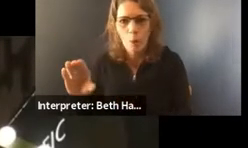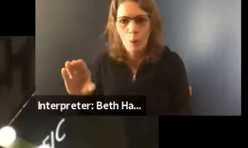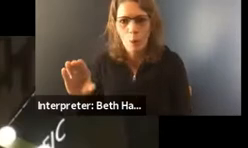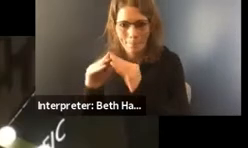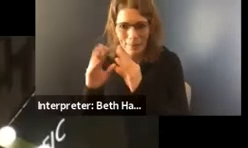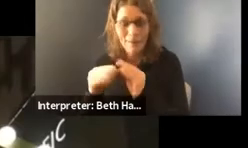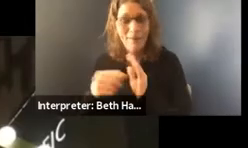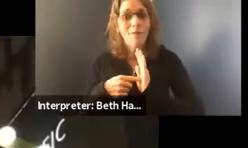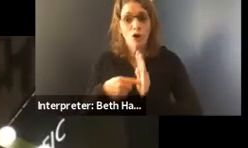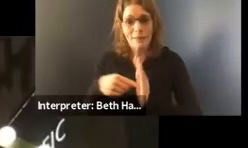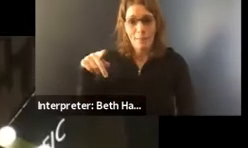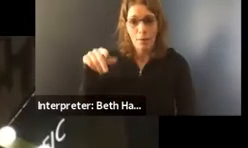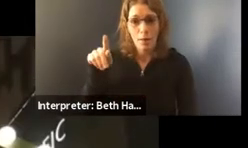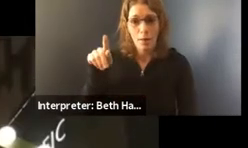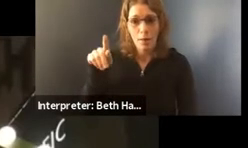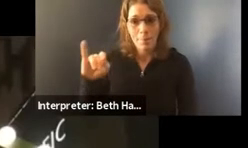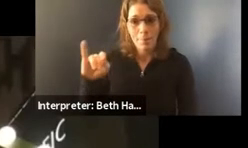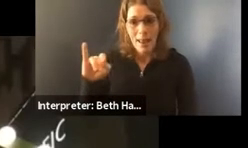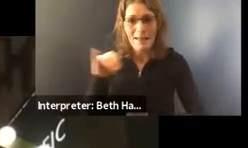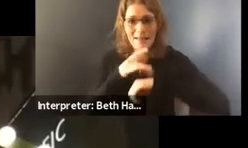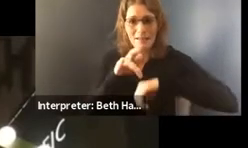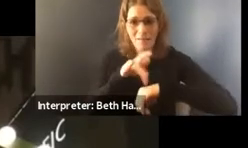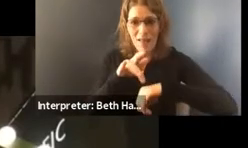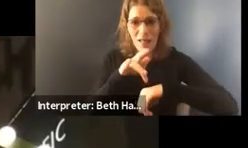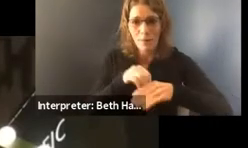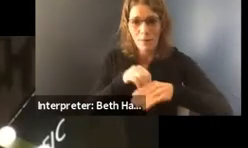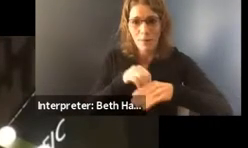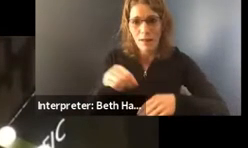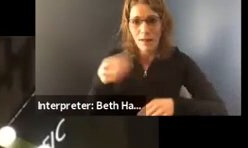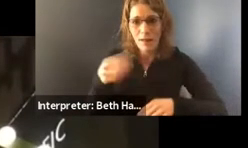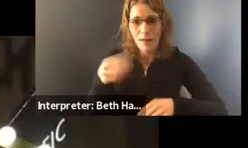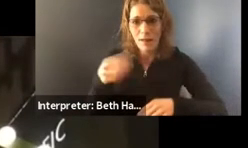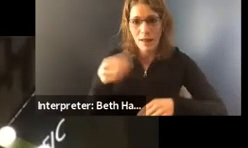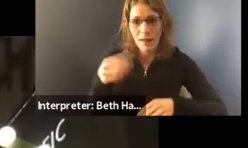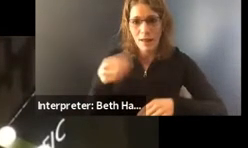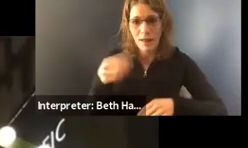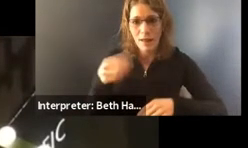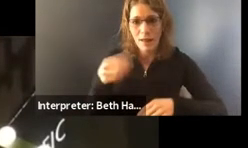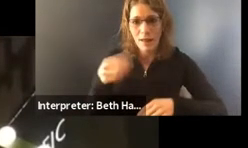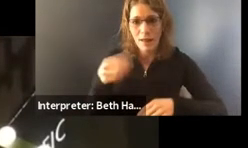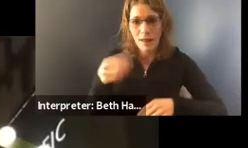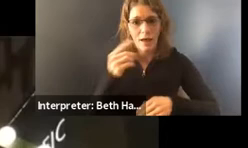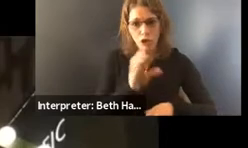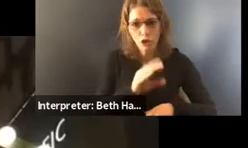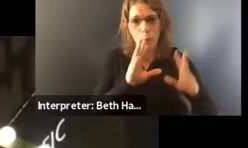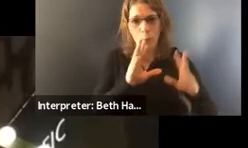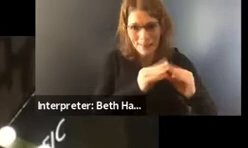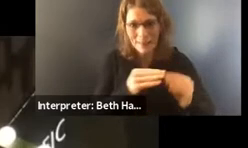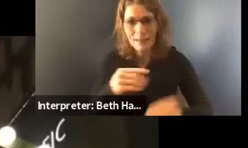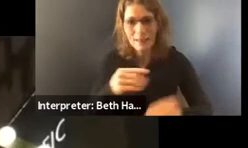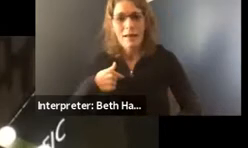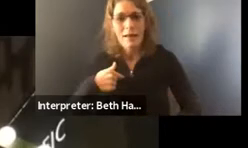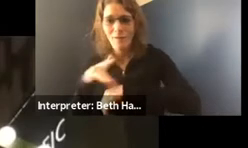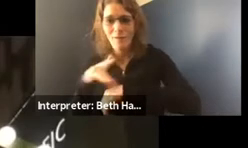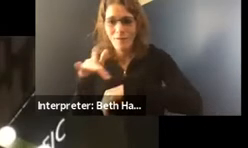Patty will be available in one of the calls, the meetings, and I will be available on the other